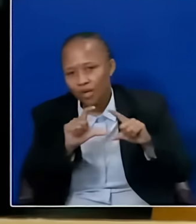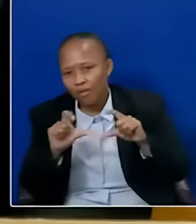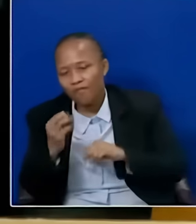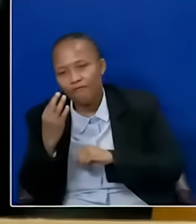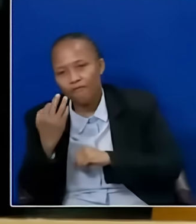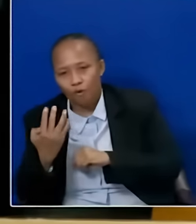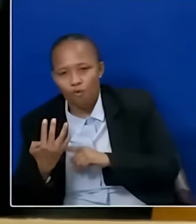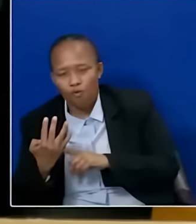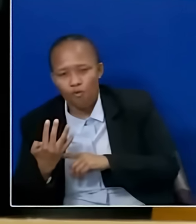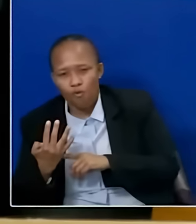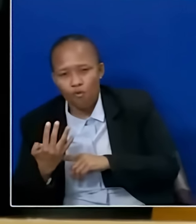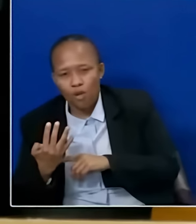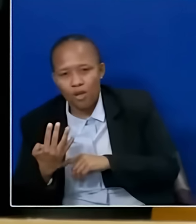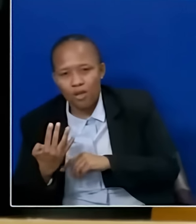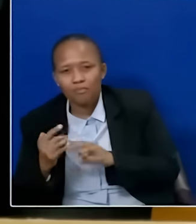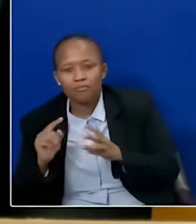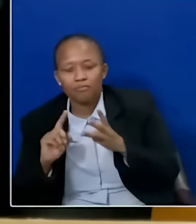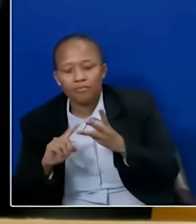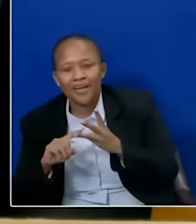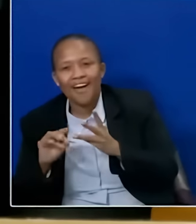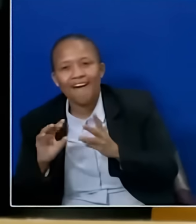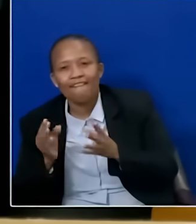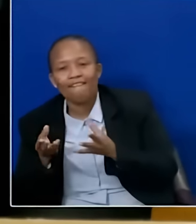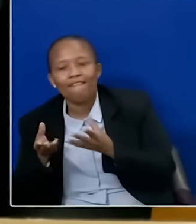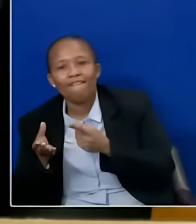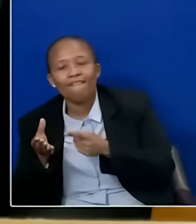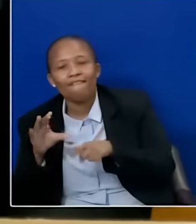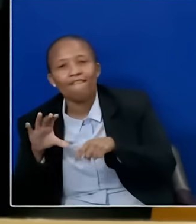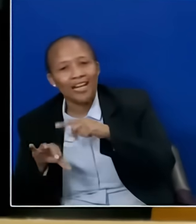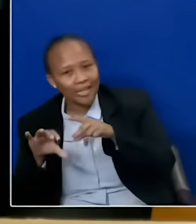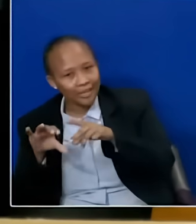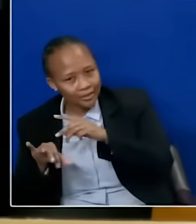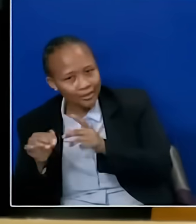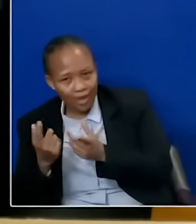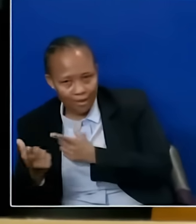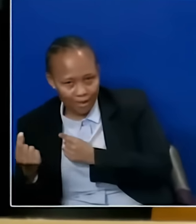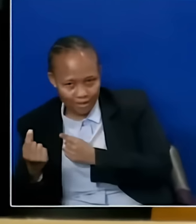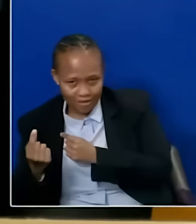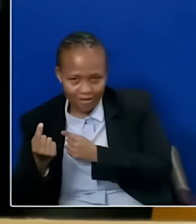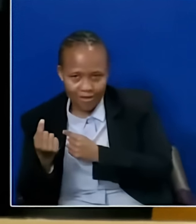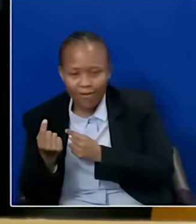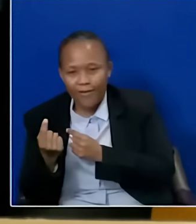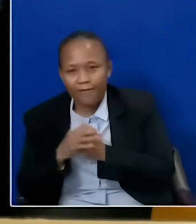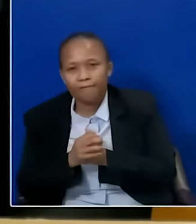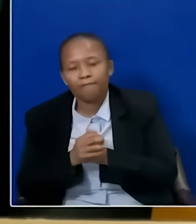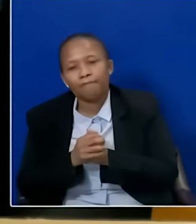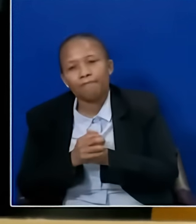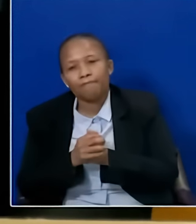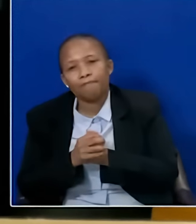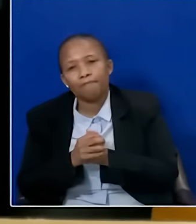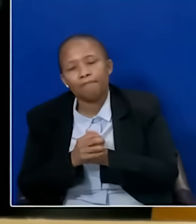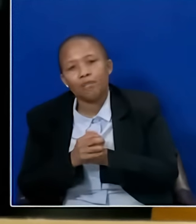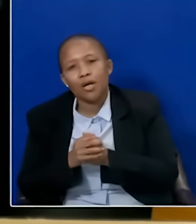the findings are made. What does it mean that in paragraph 3, for